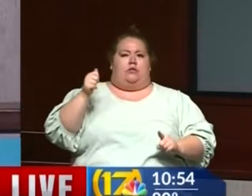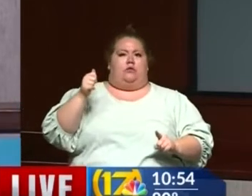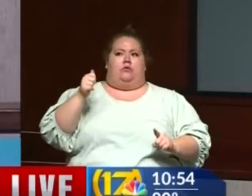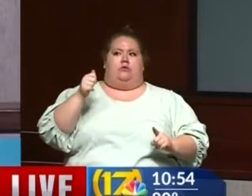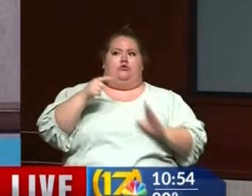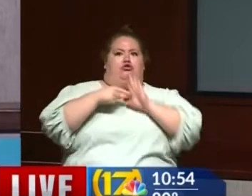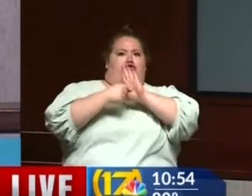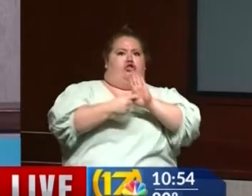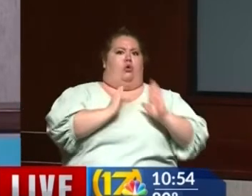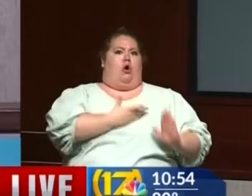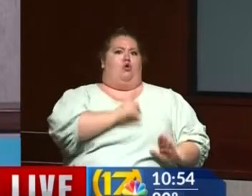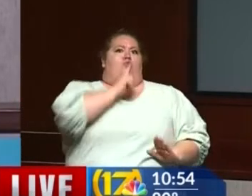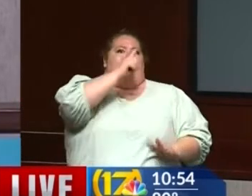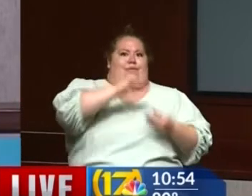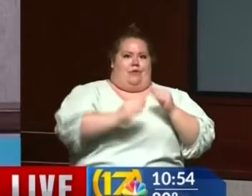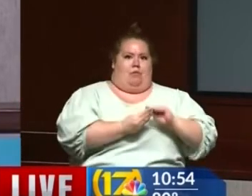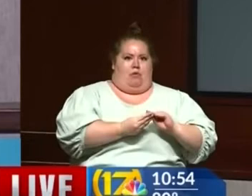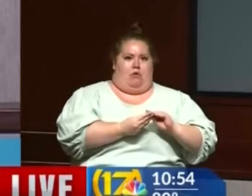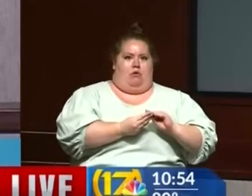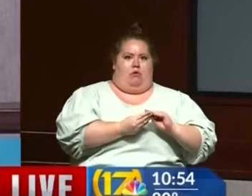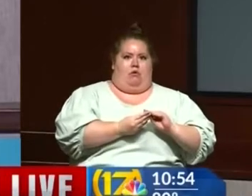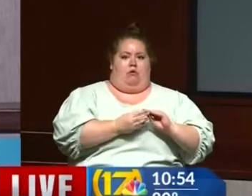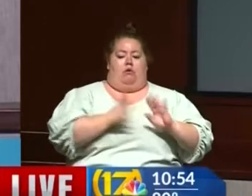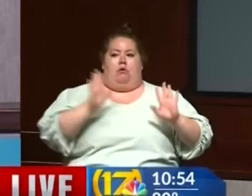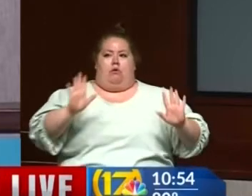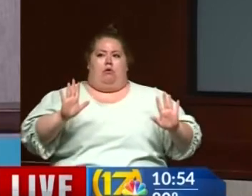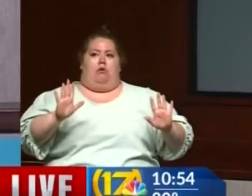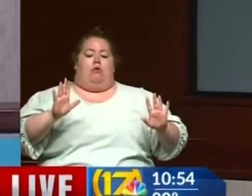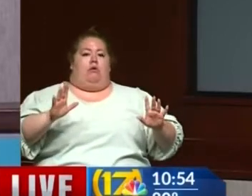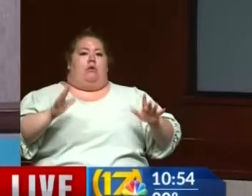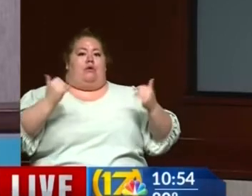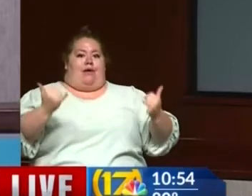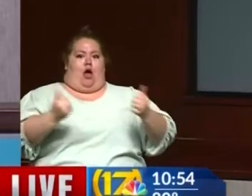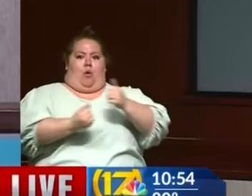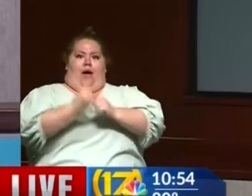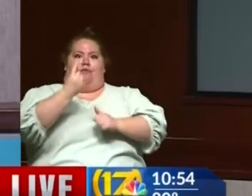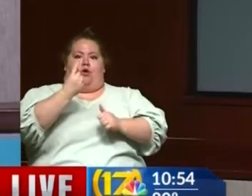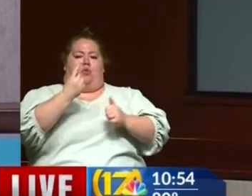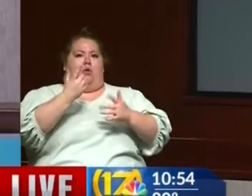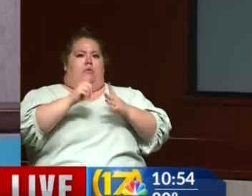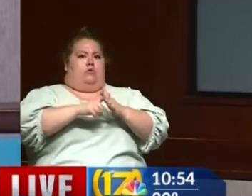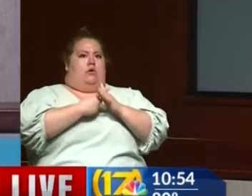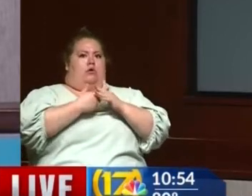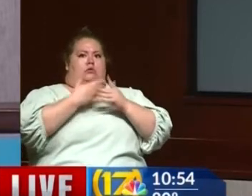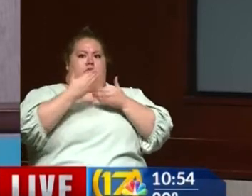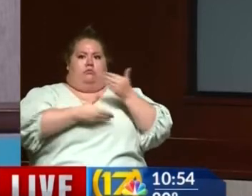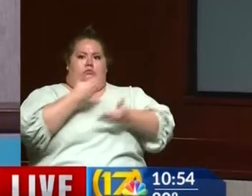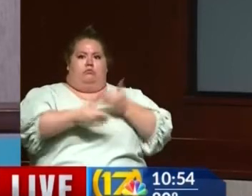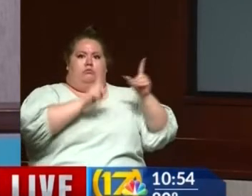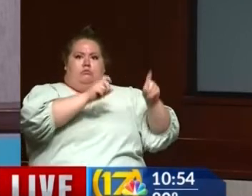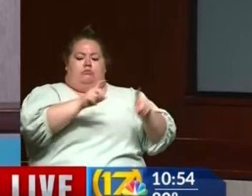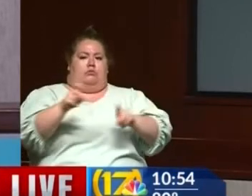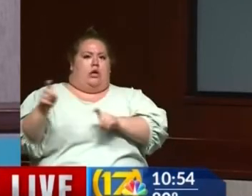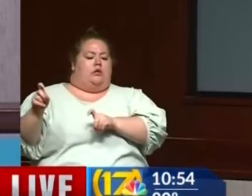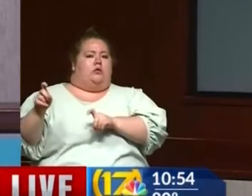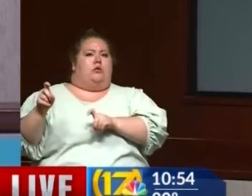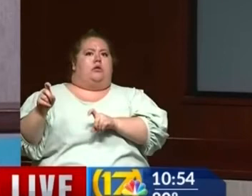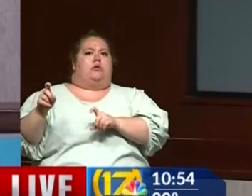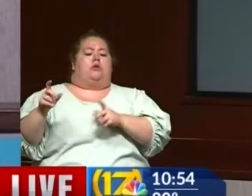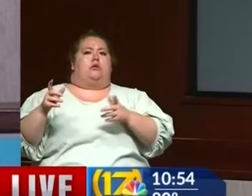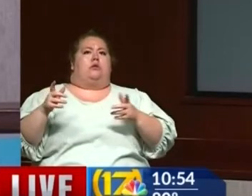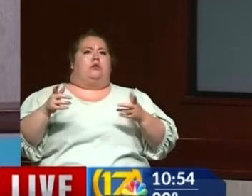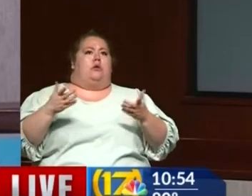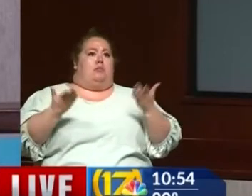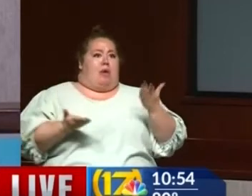any concern that if everybody starts to get tested, let's say multiple times, are there any concerns that maybe these testing sites might